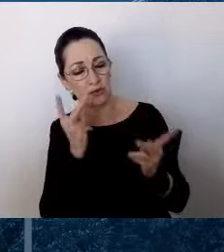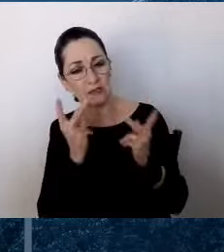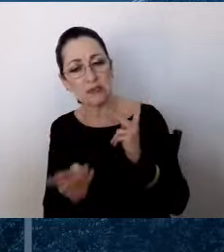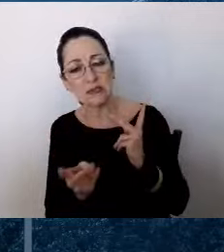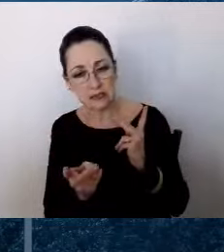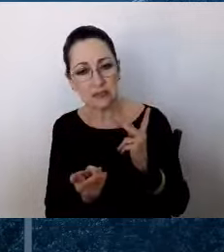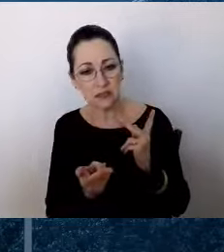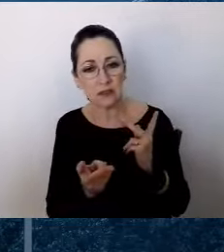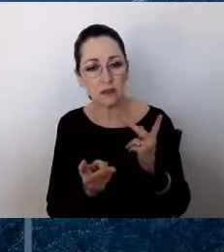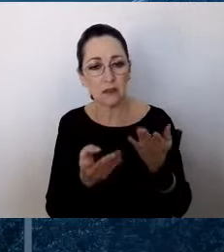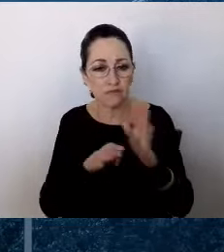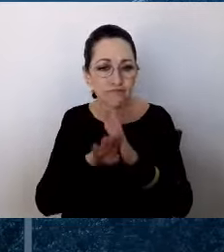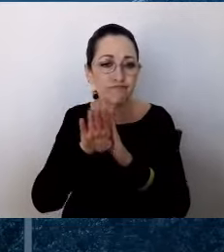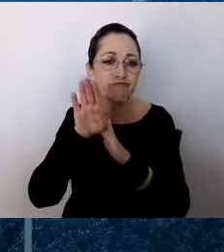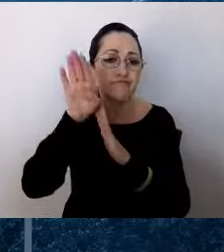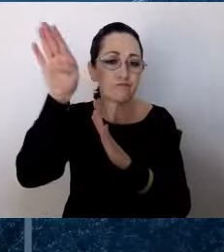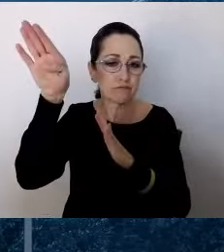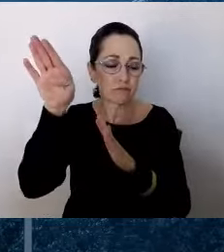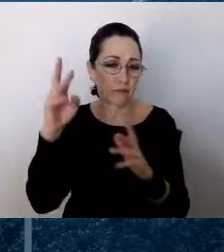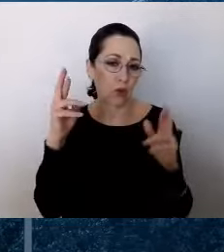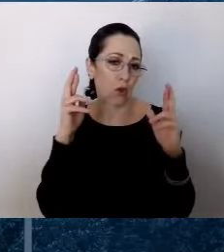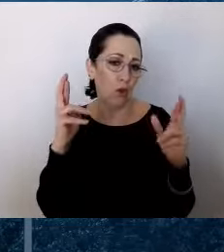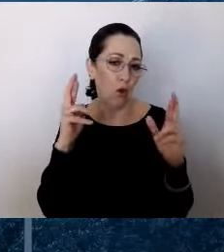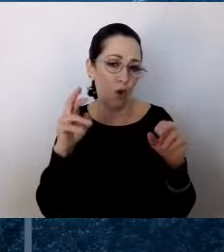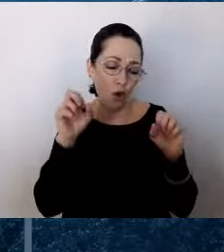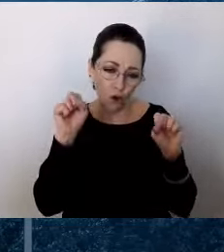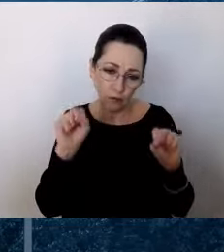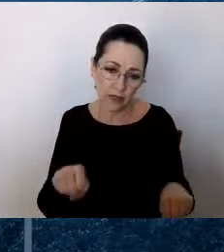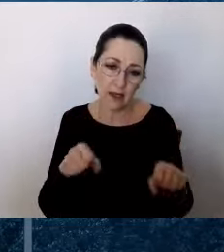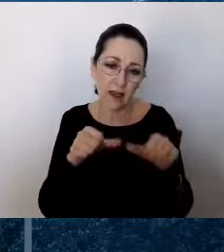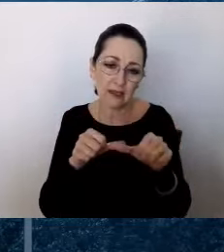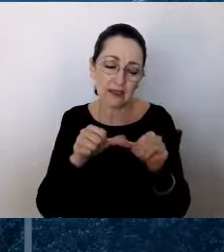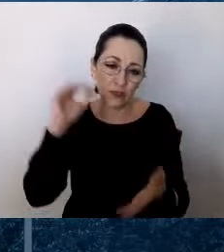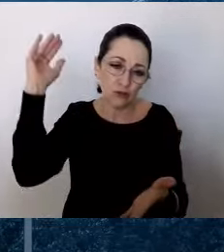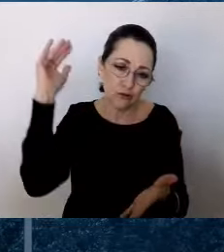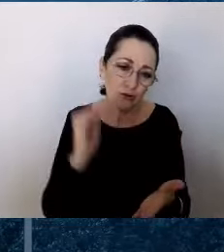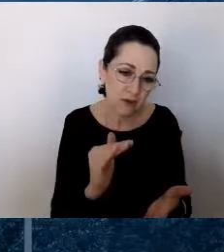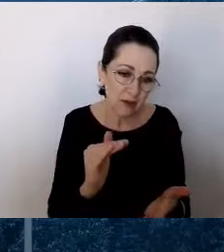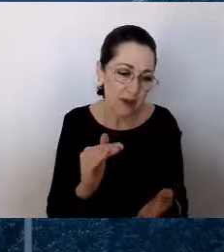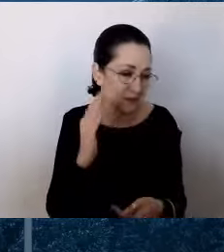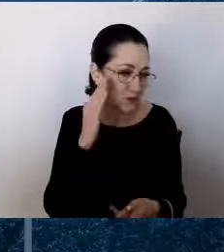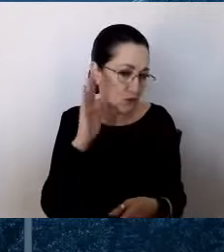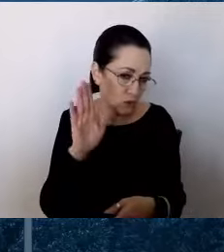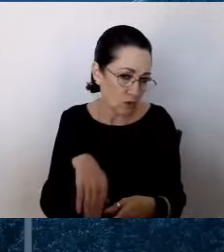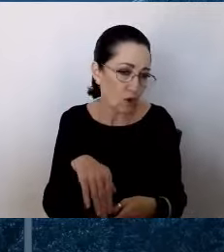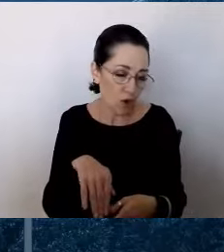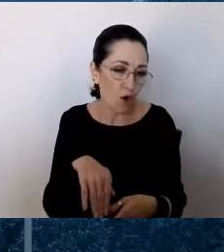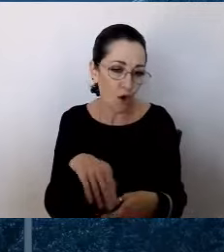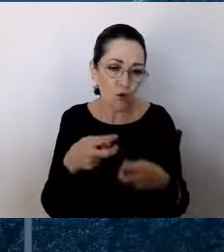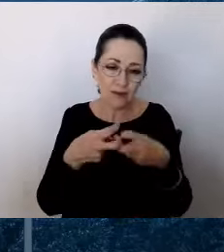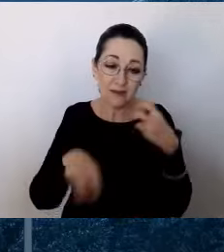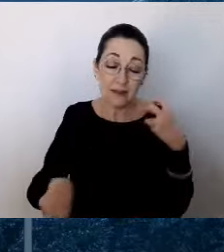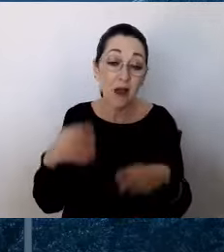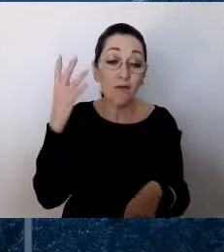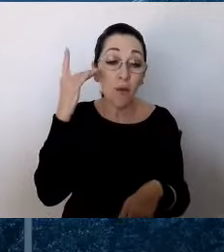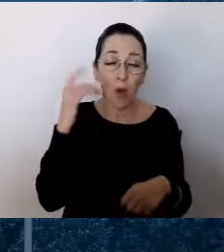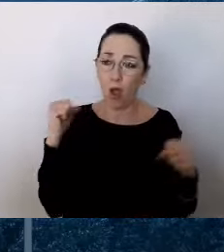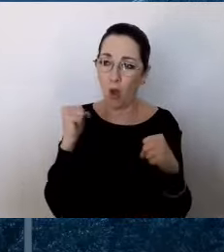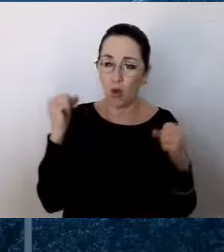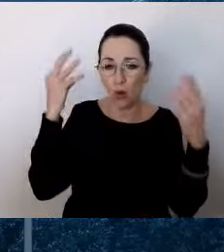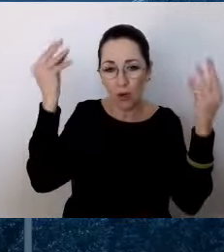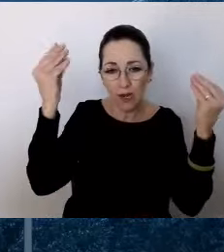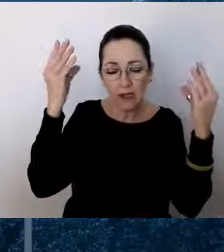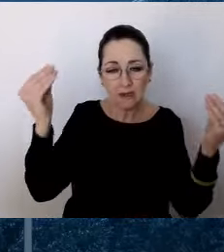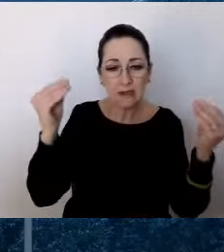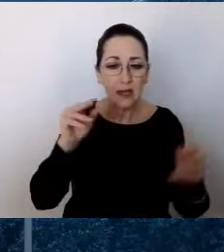little spike and continue to push down. We know that it's going to be harder because it's indoors, but I certainly want to get to the